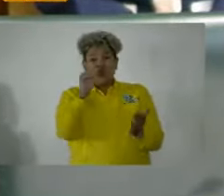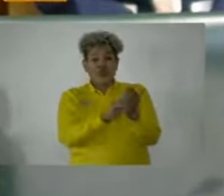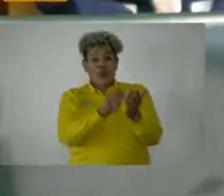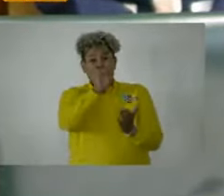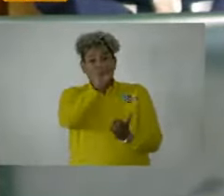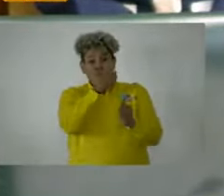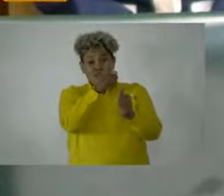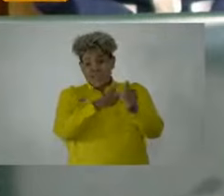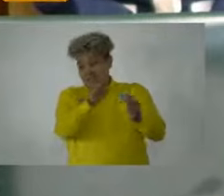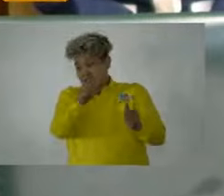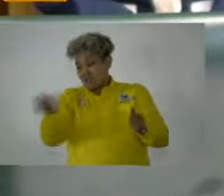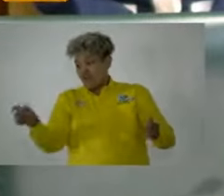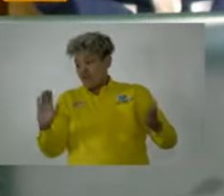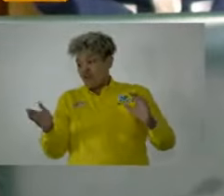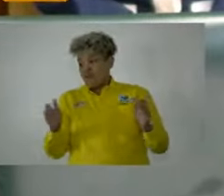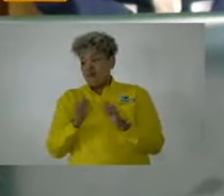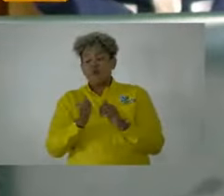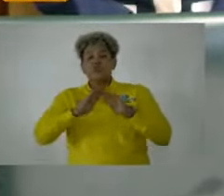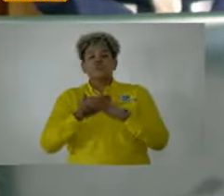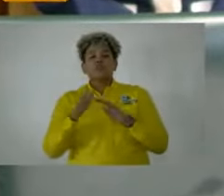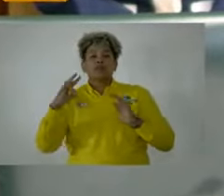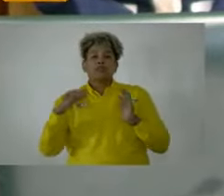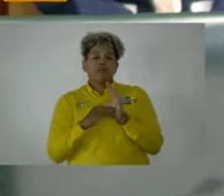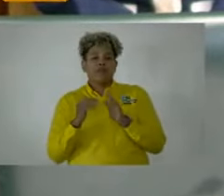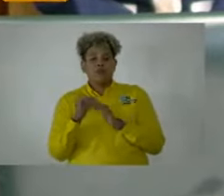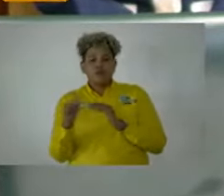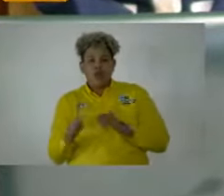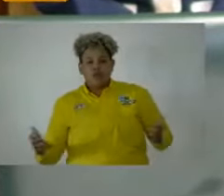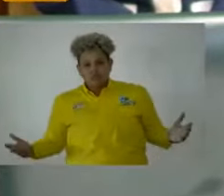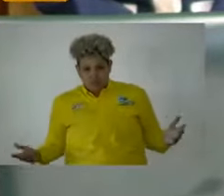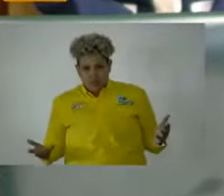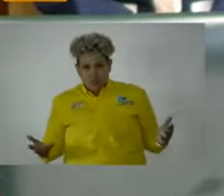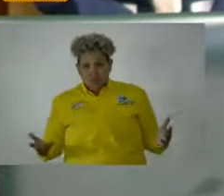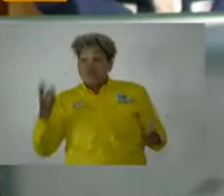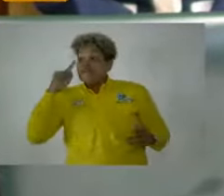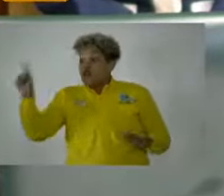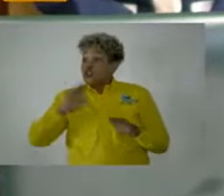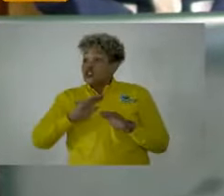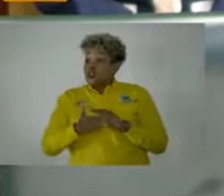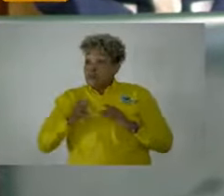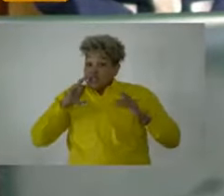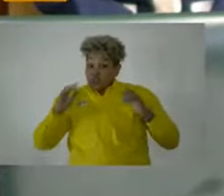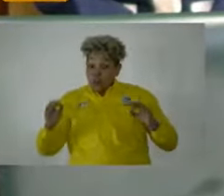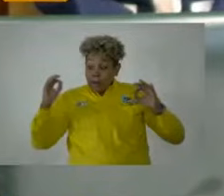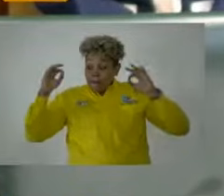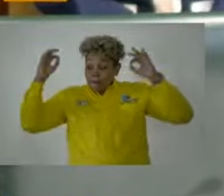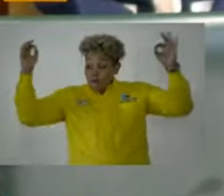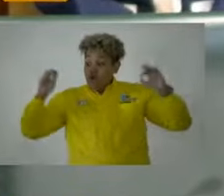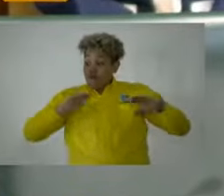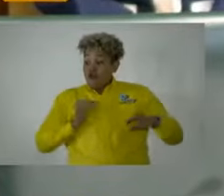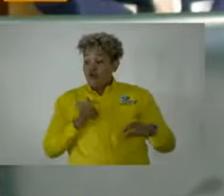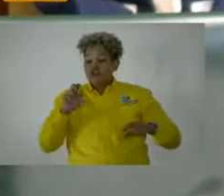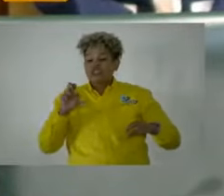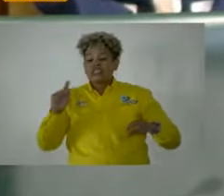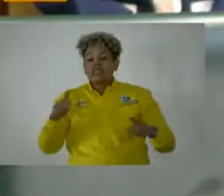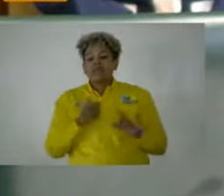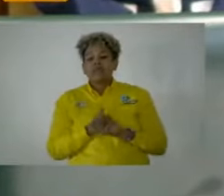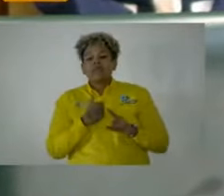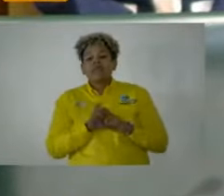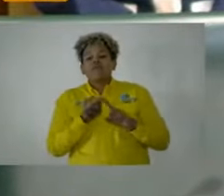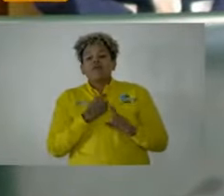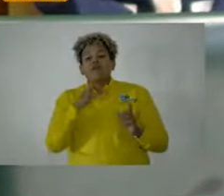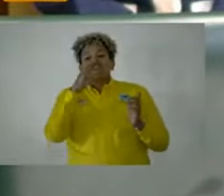per capita compared to Jamaica's $7,000. For Jamaica to move our GDP